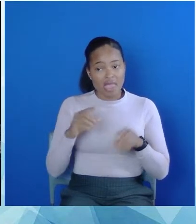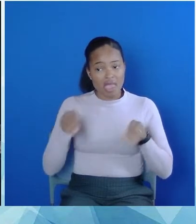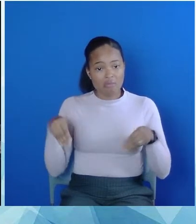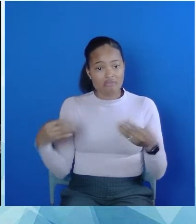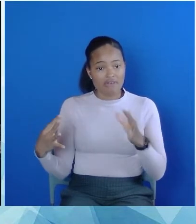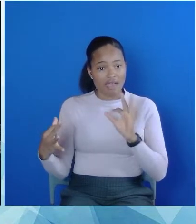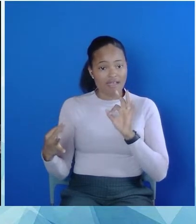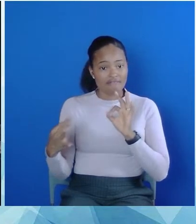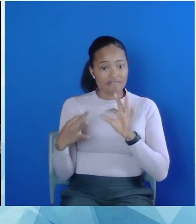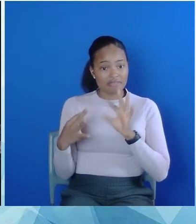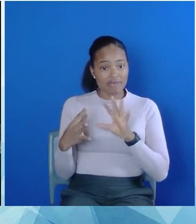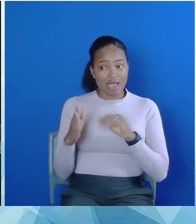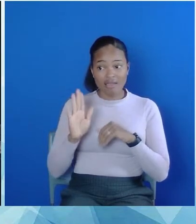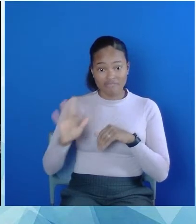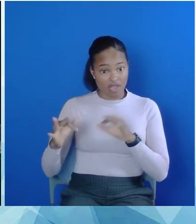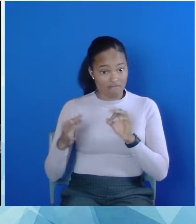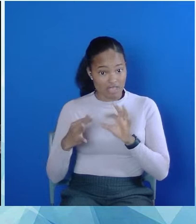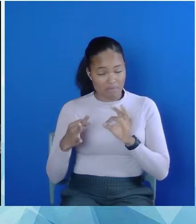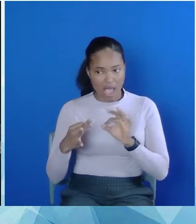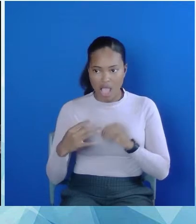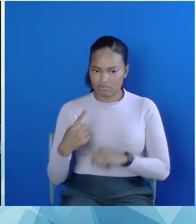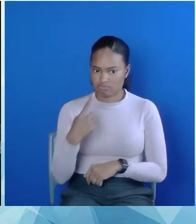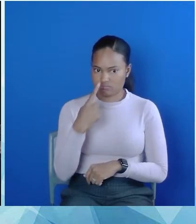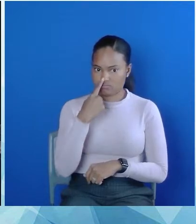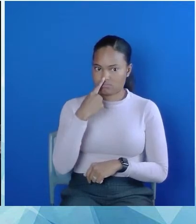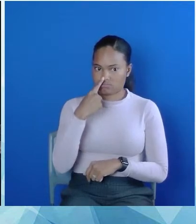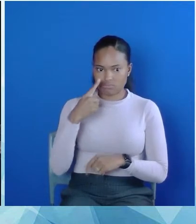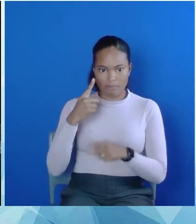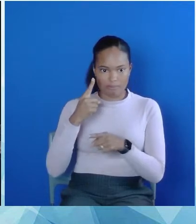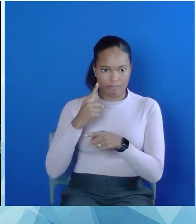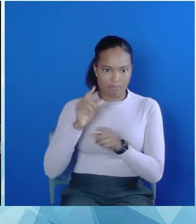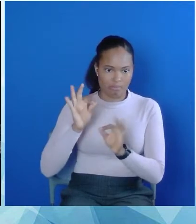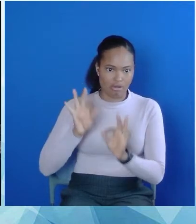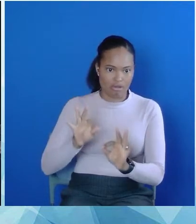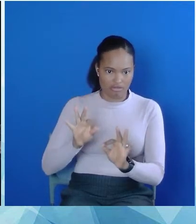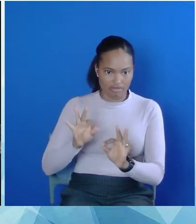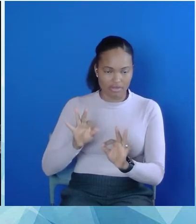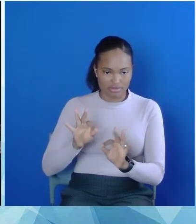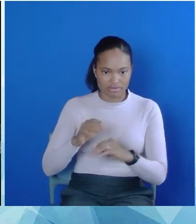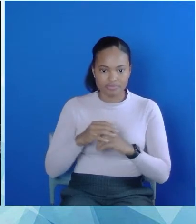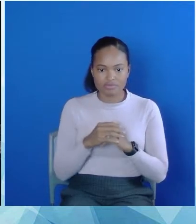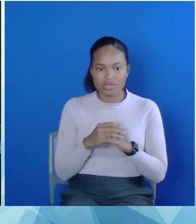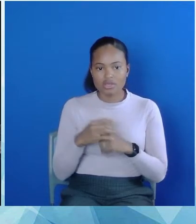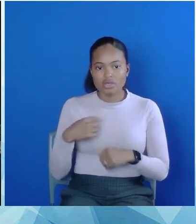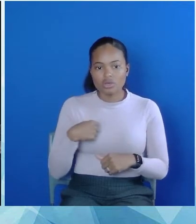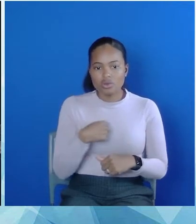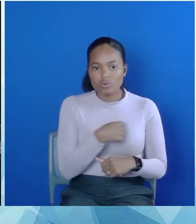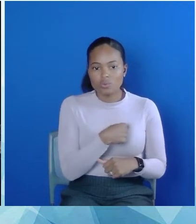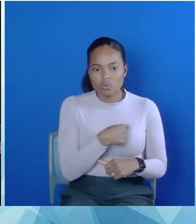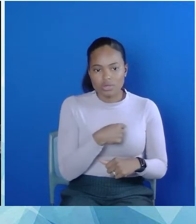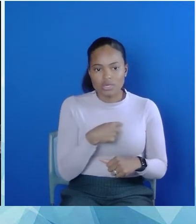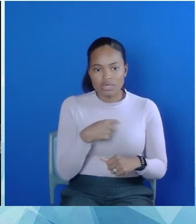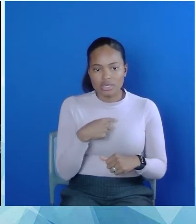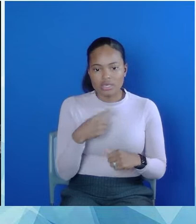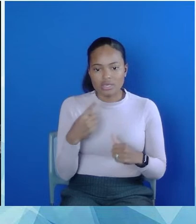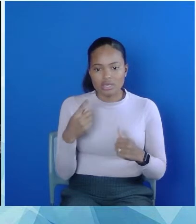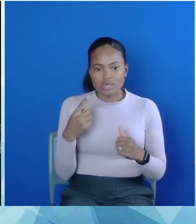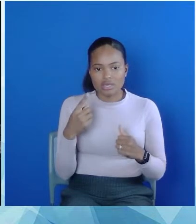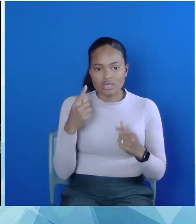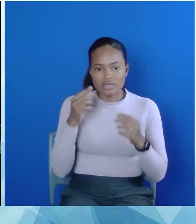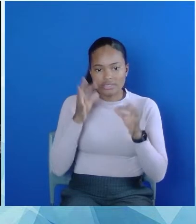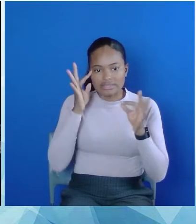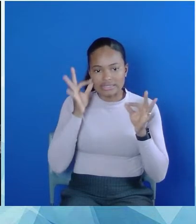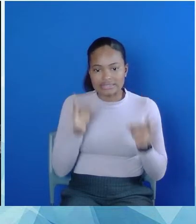feedback was actually spot on. So we looked at having 3 meetings to center our educational